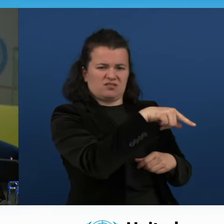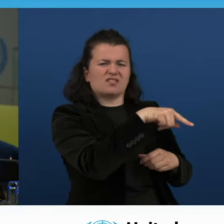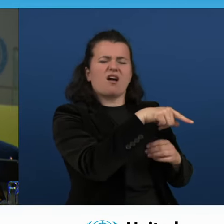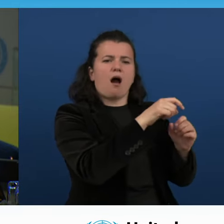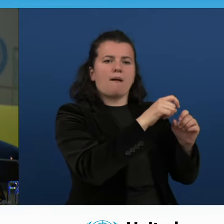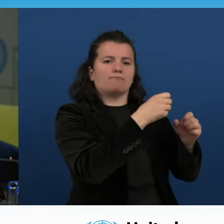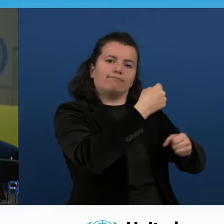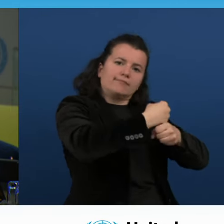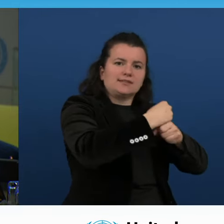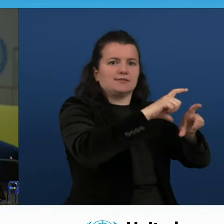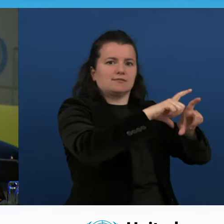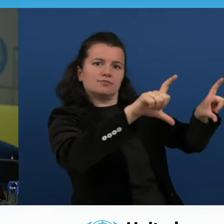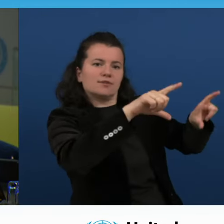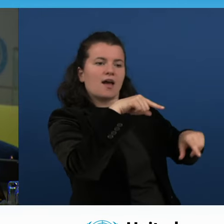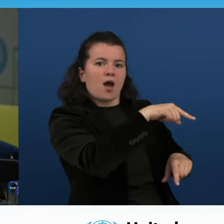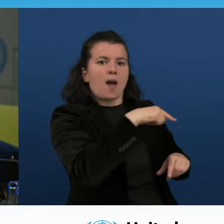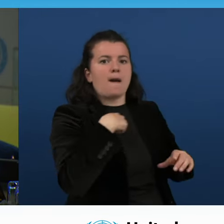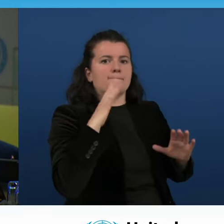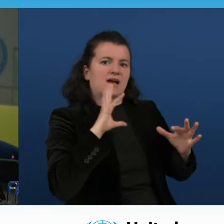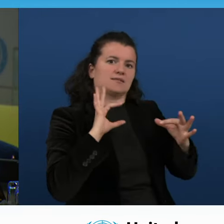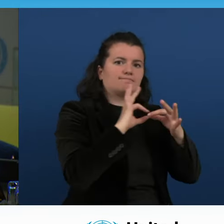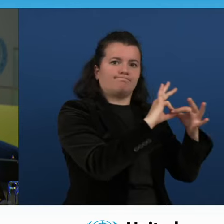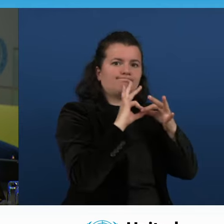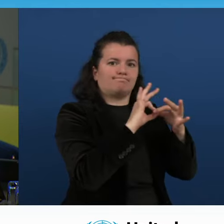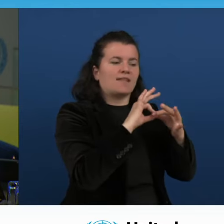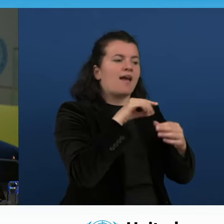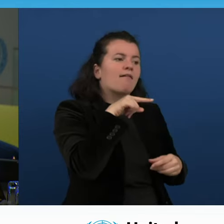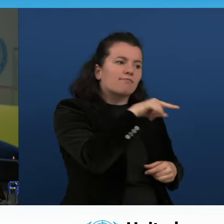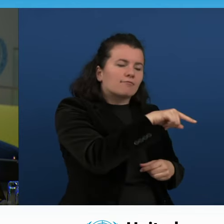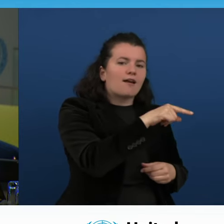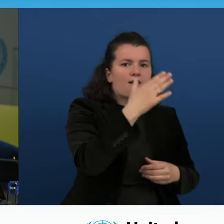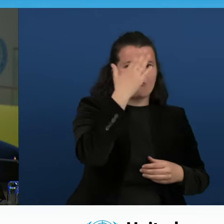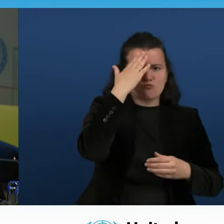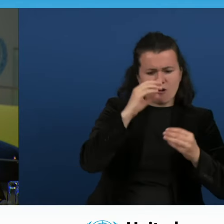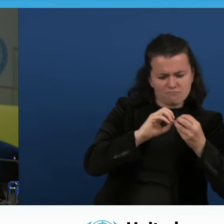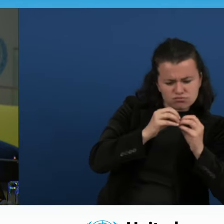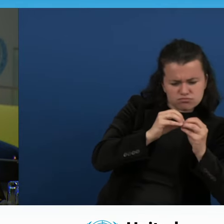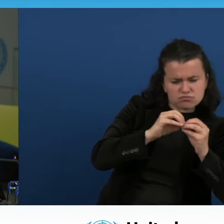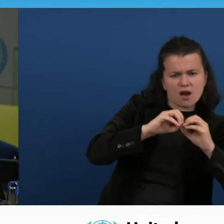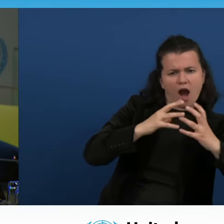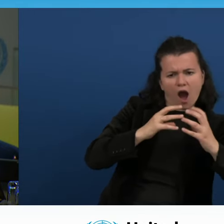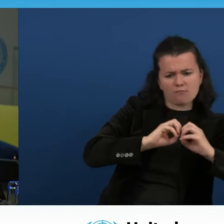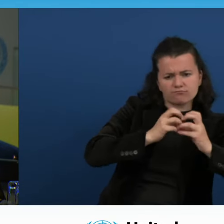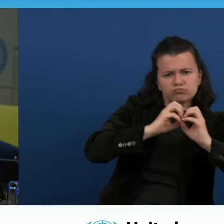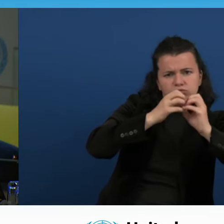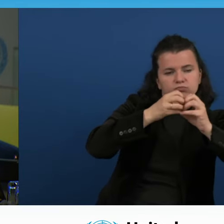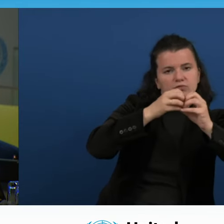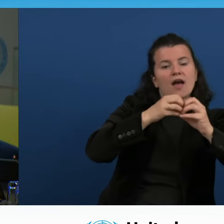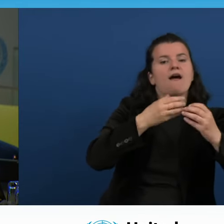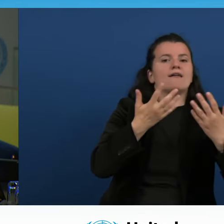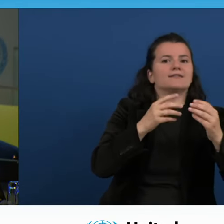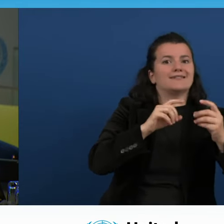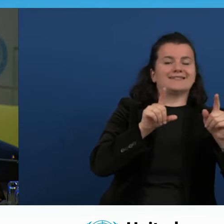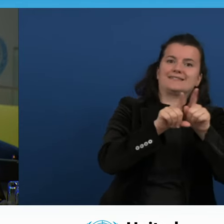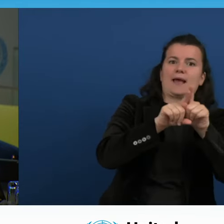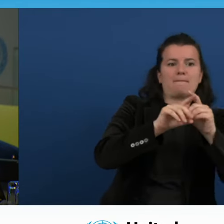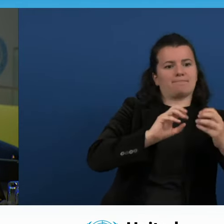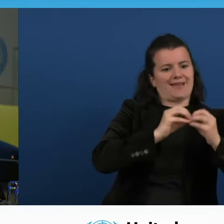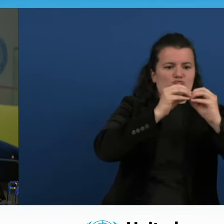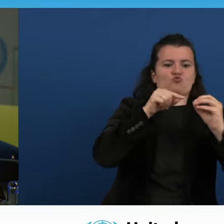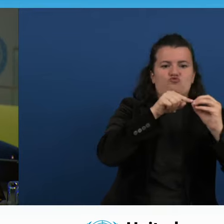actually design more affordable and inclusive technologies in the future, making, for example, subsidized